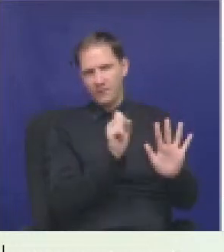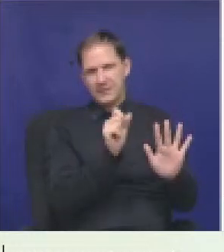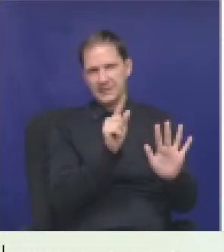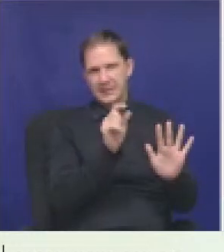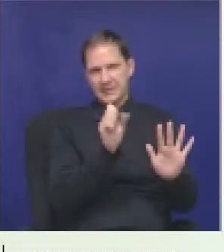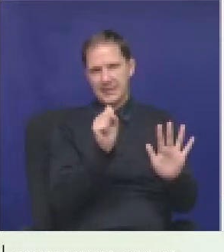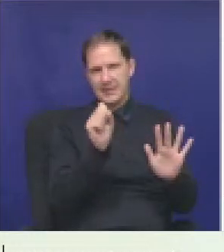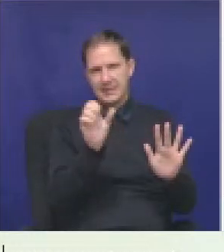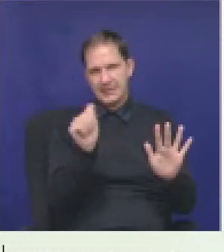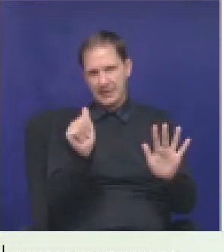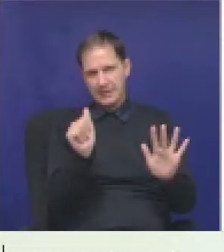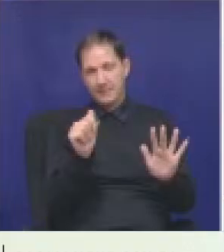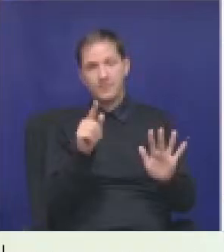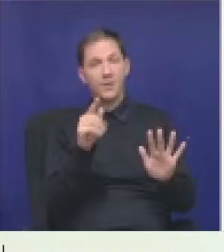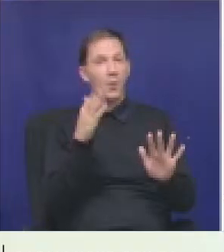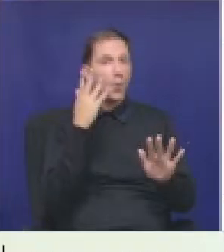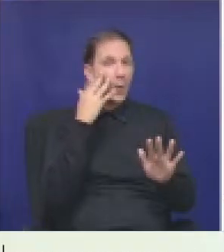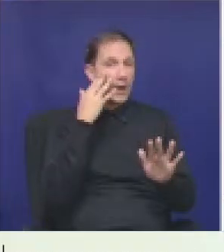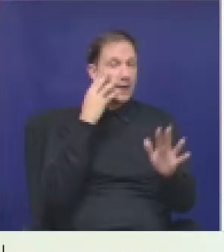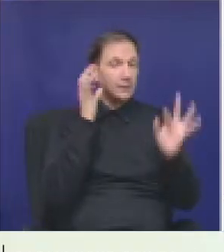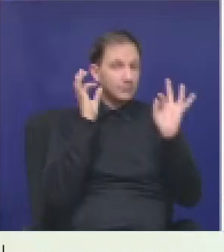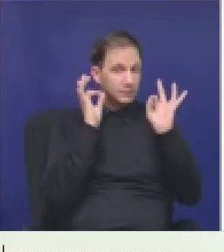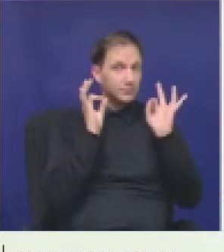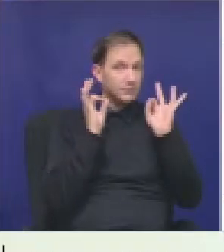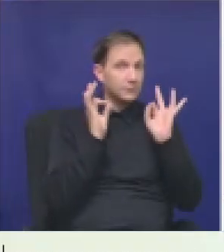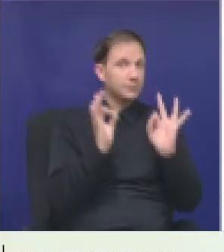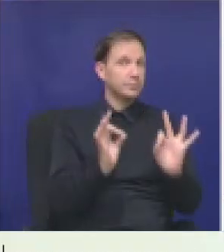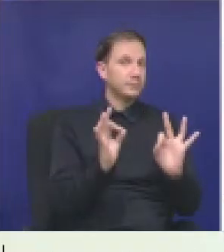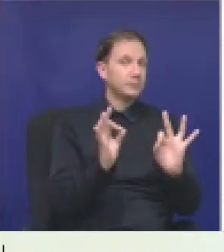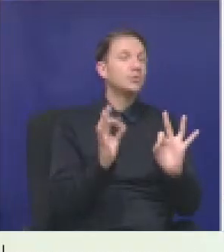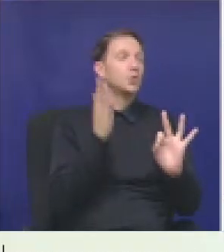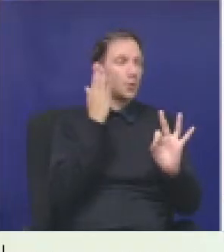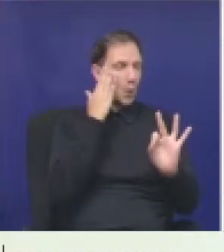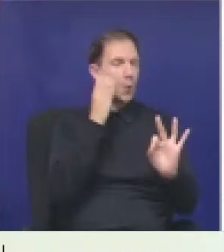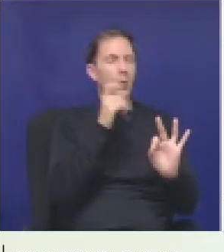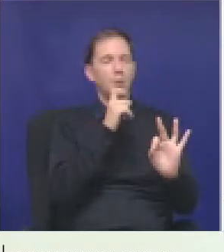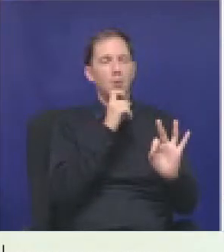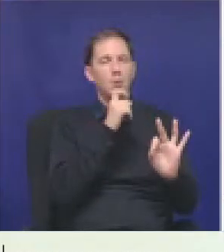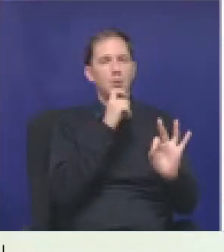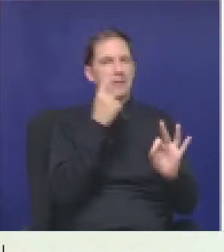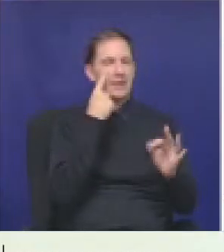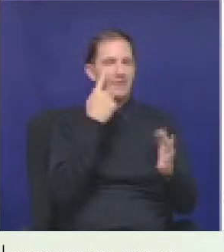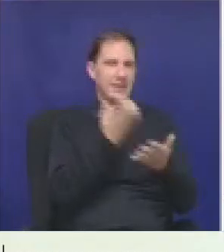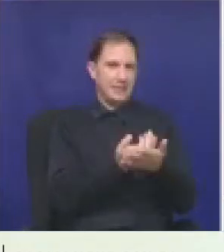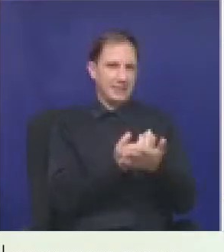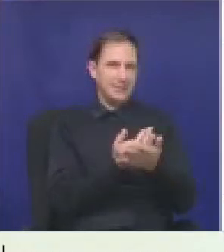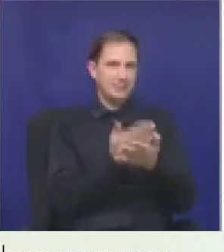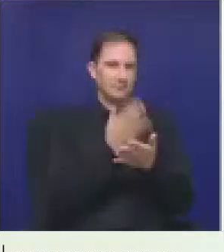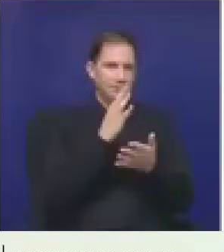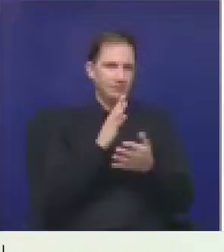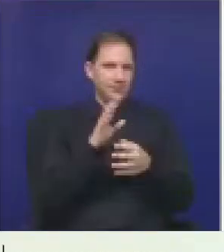that evidence-based decision-making remains the cornerstone of our democracy and development. I thank you very much.